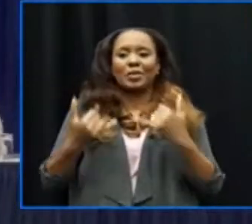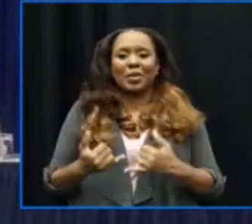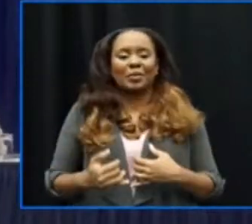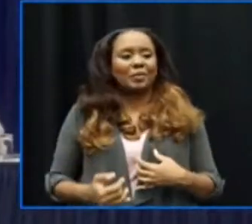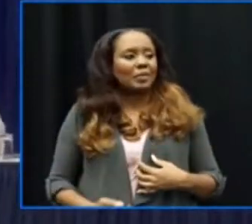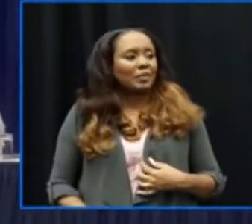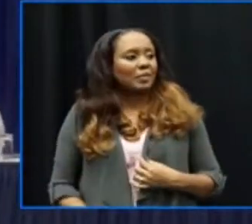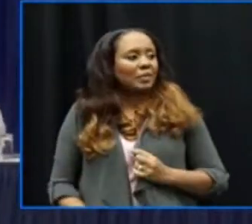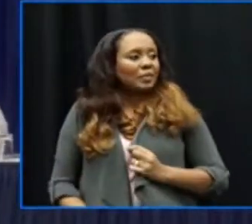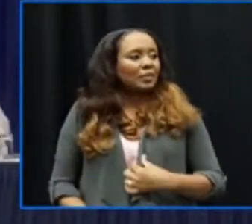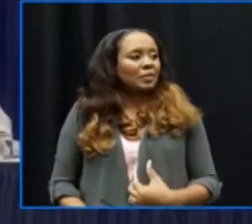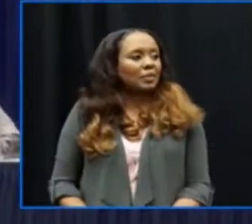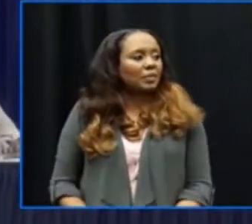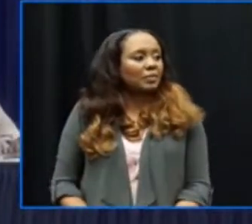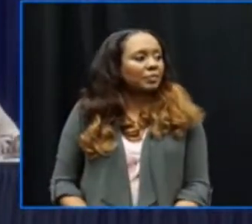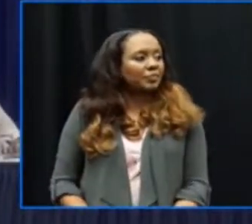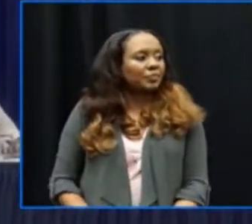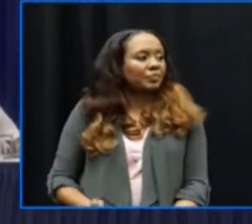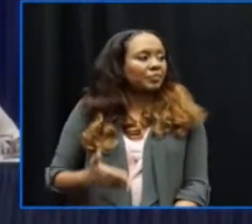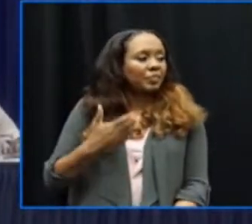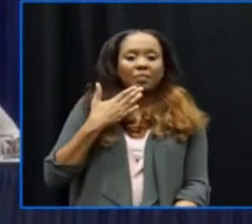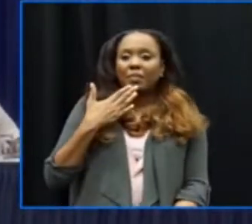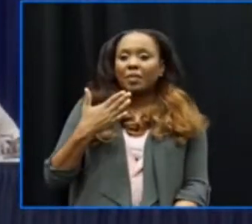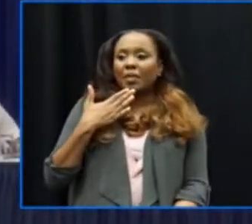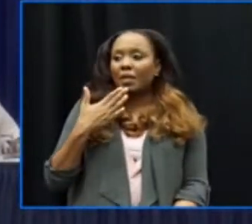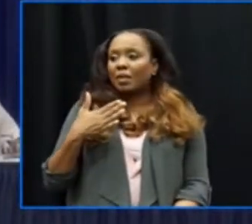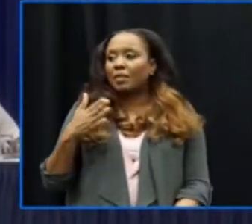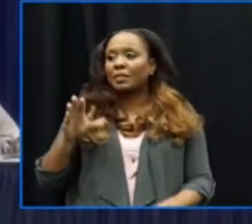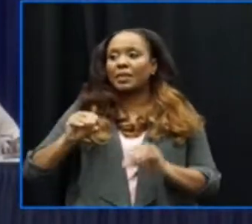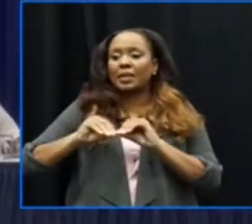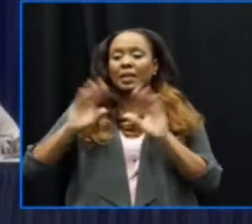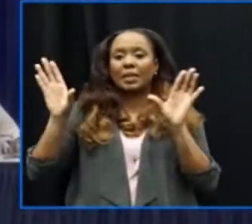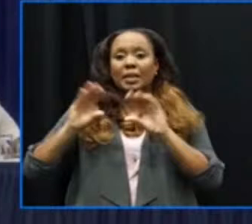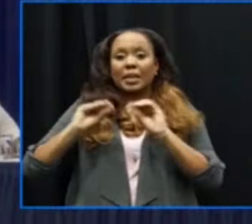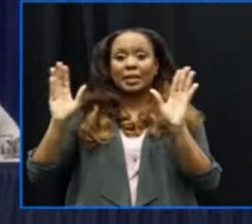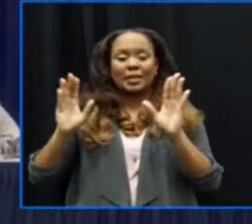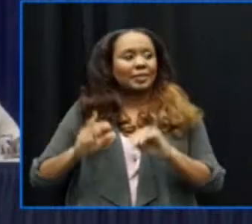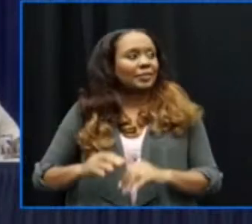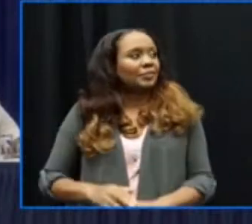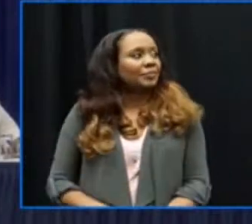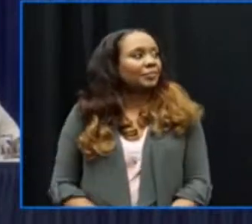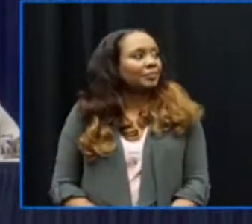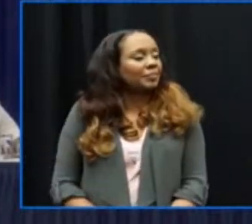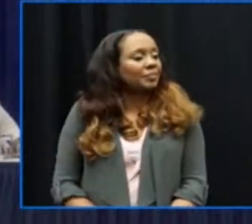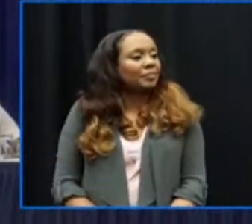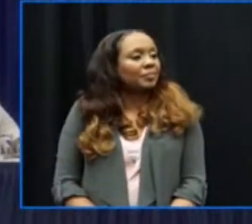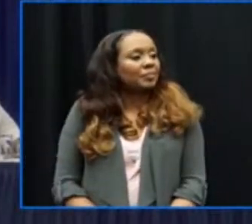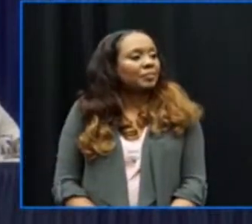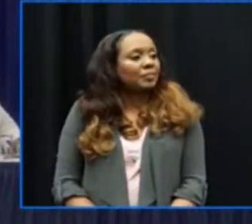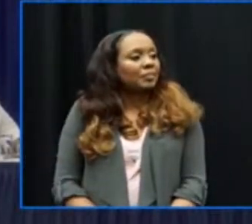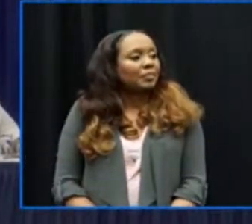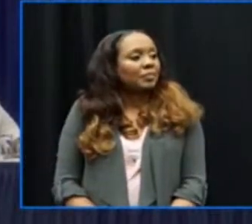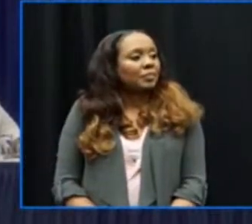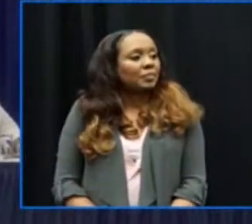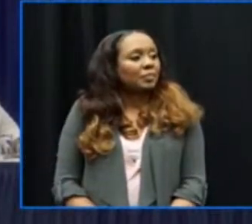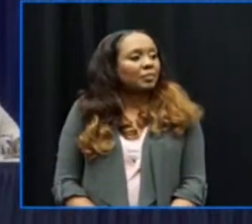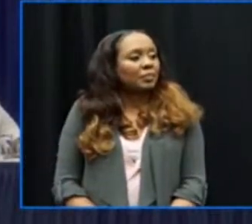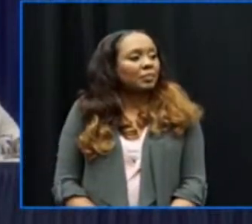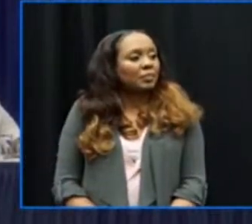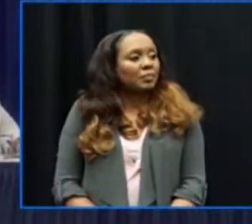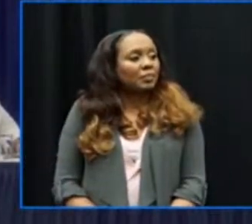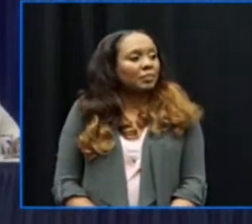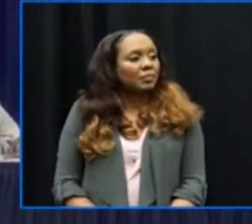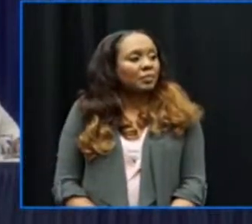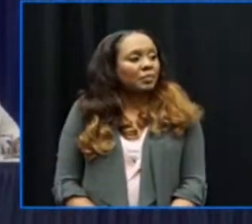Thank you for that very clear exposition. At this stage, I think all Barbadians